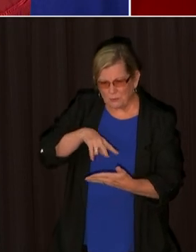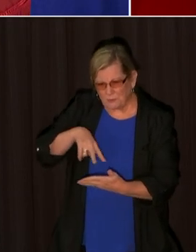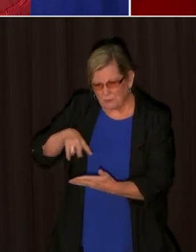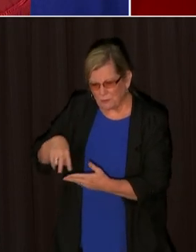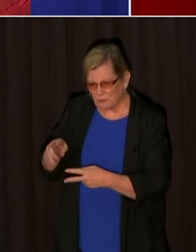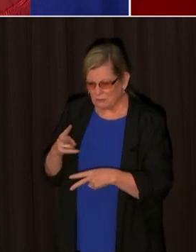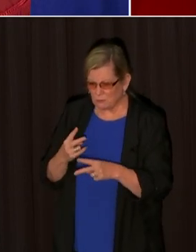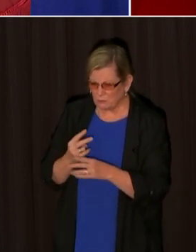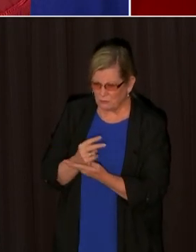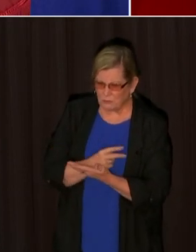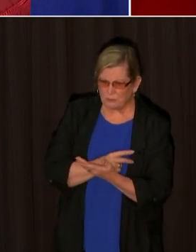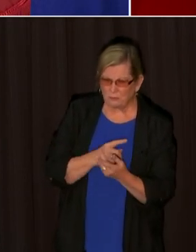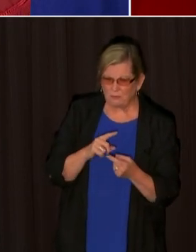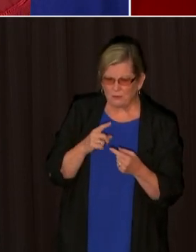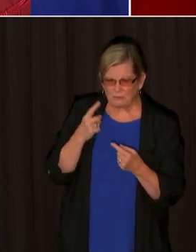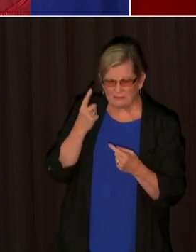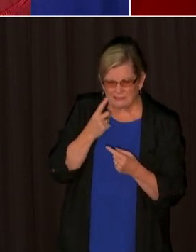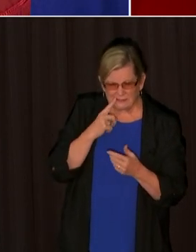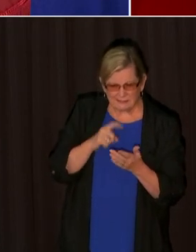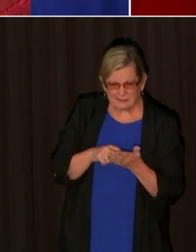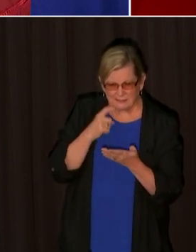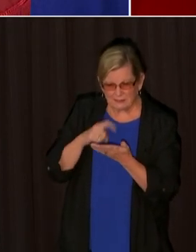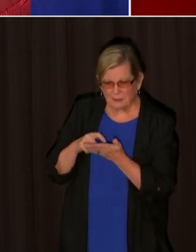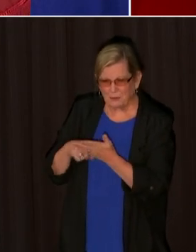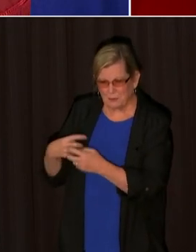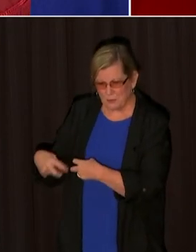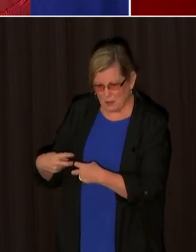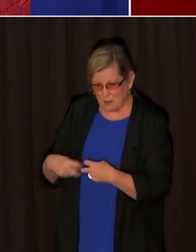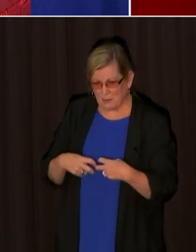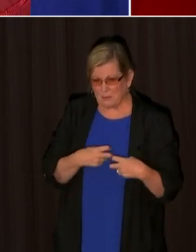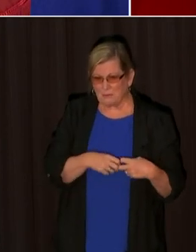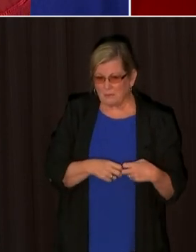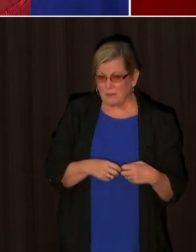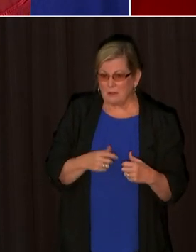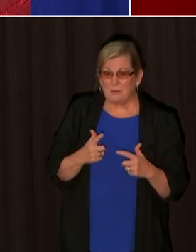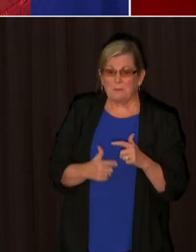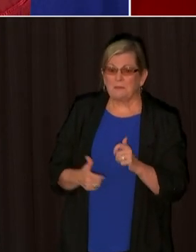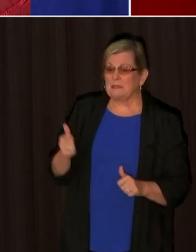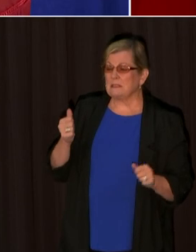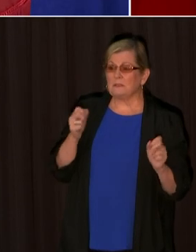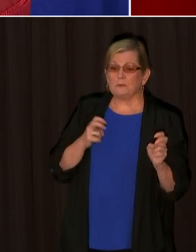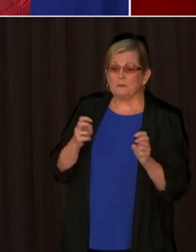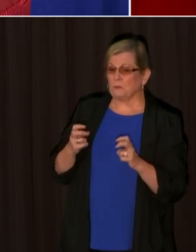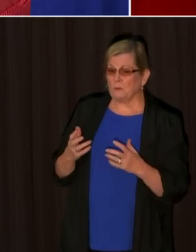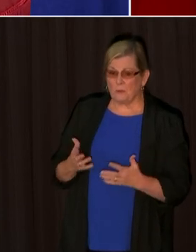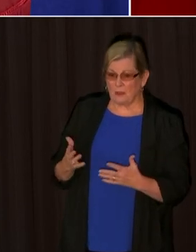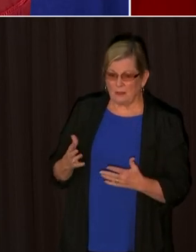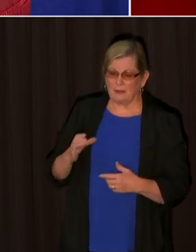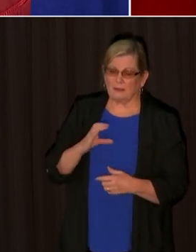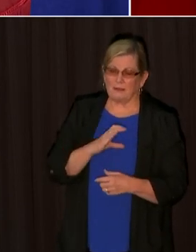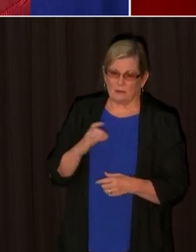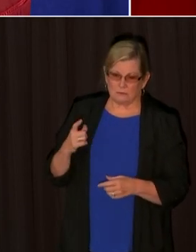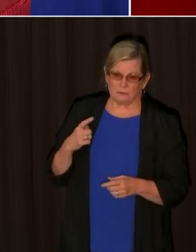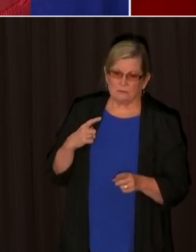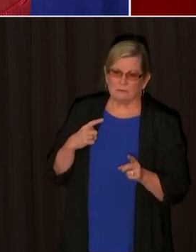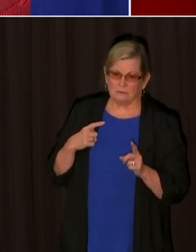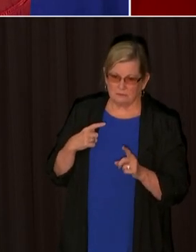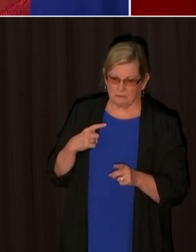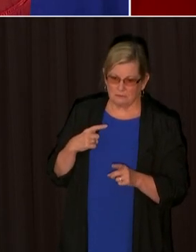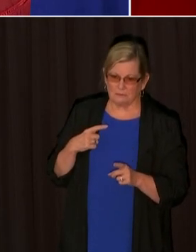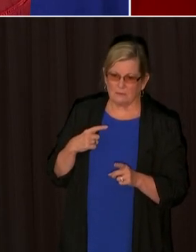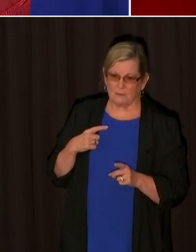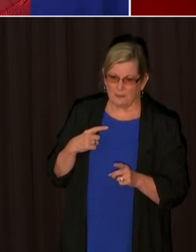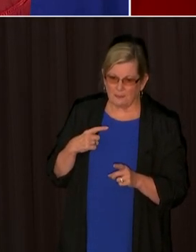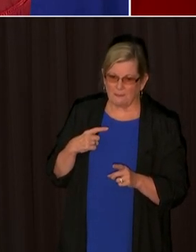problematic. And I think the biggest issue that the council moved